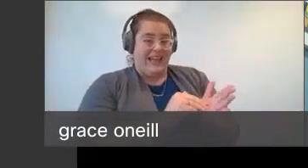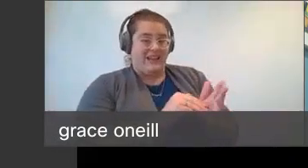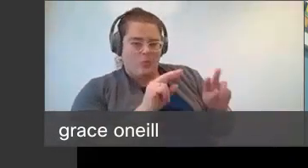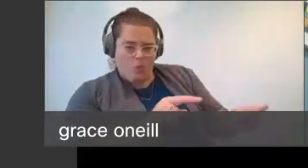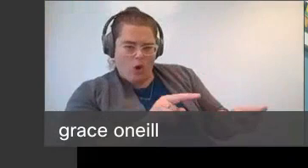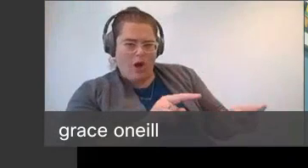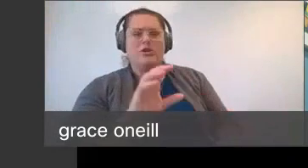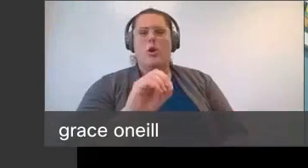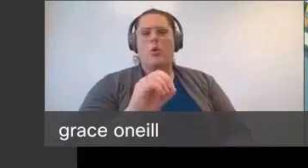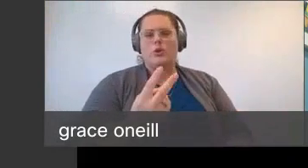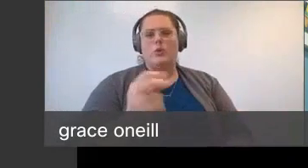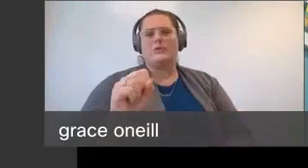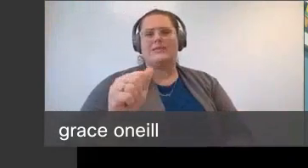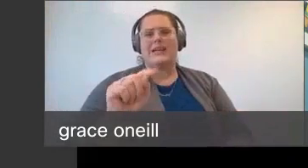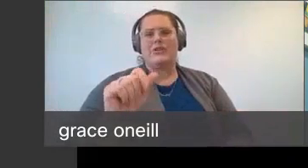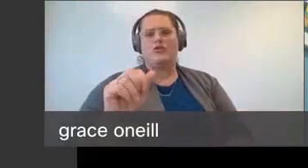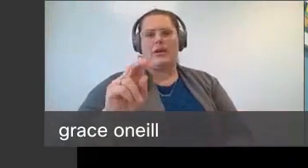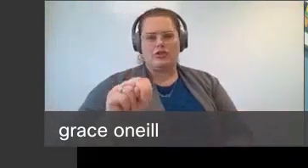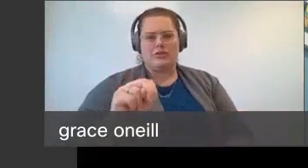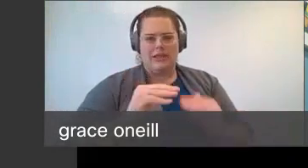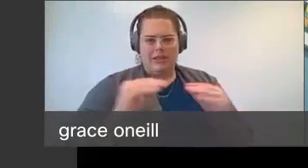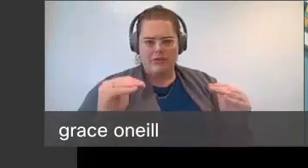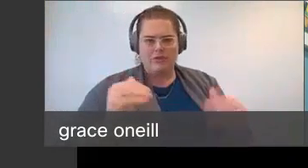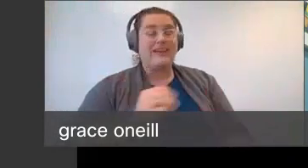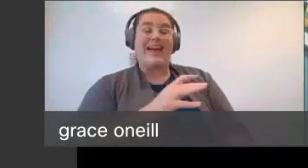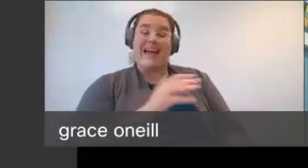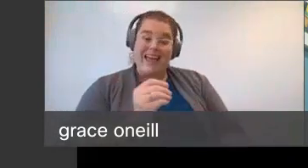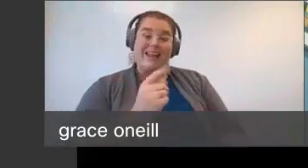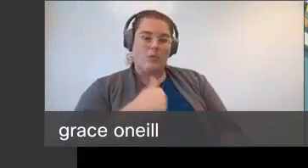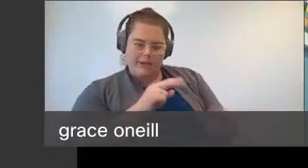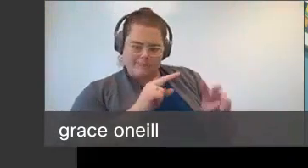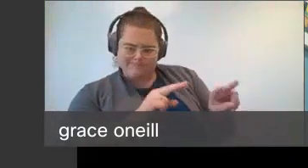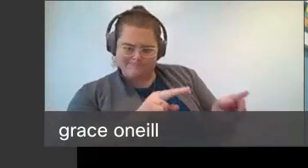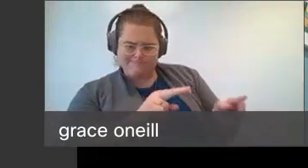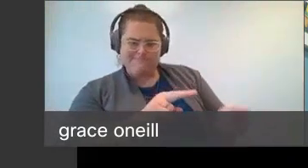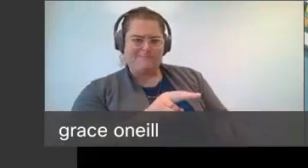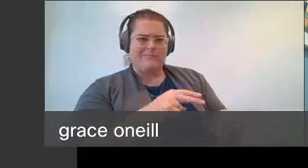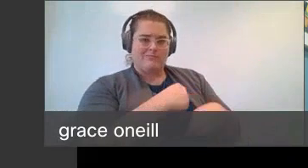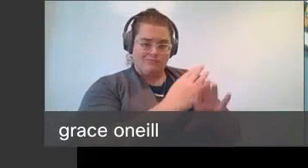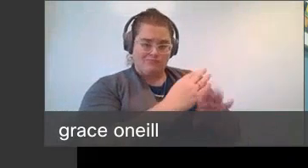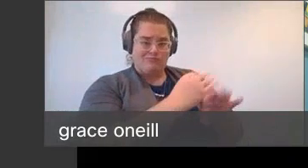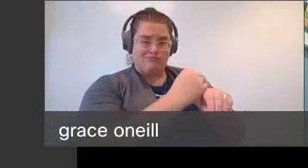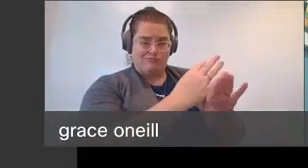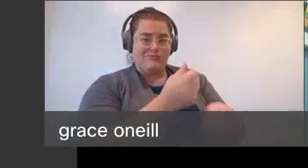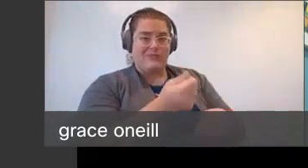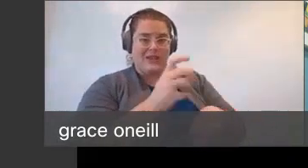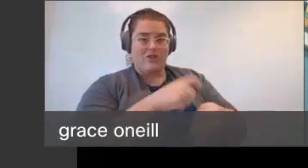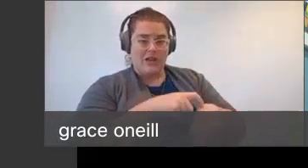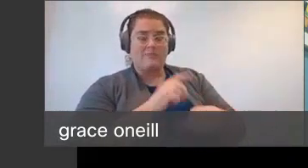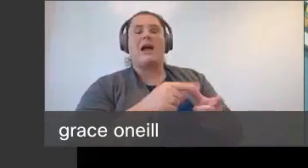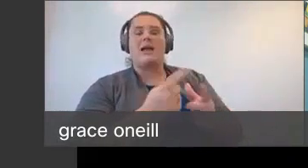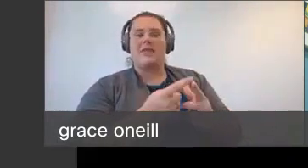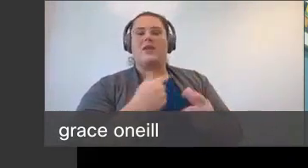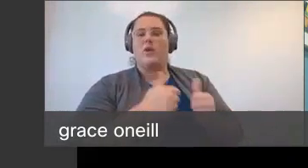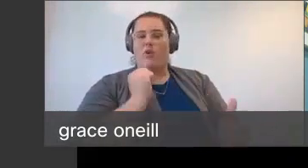an hour or so, and a trip to the ER was avoided. It's more than a substitute. I believe